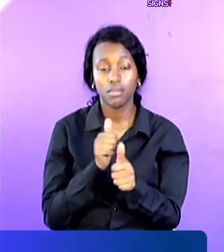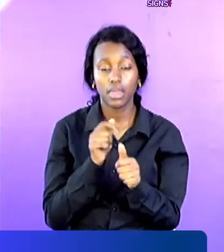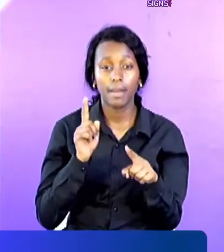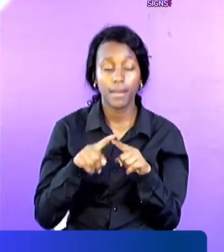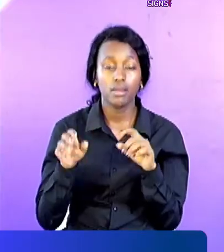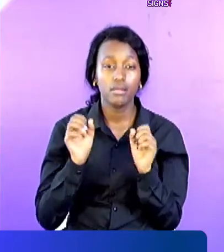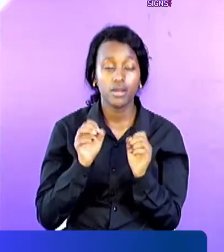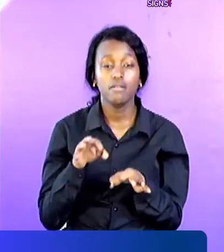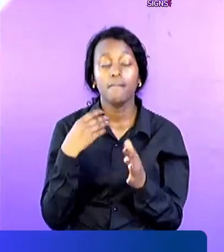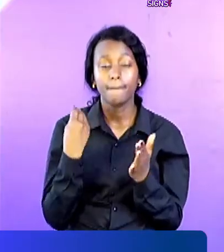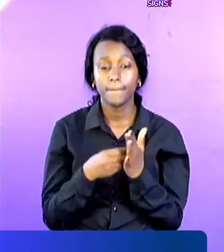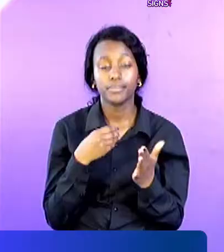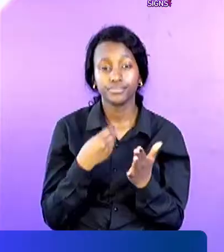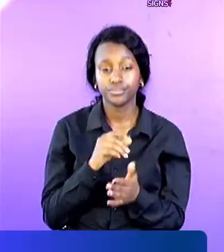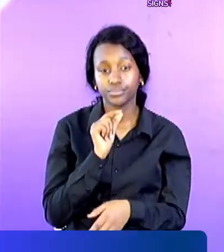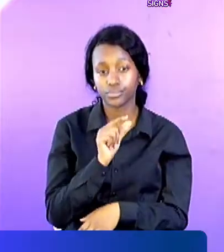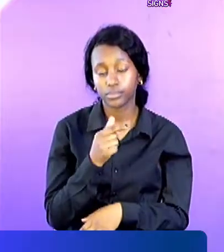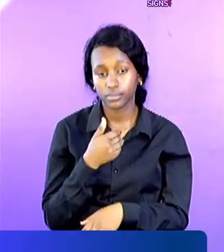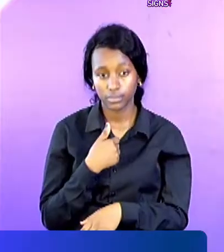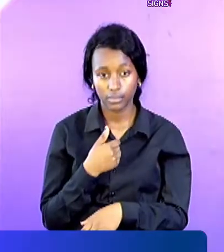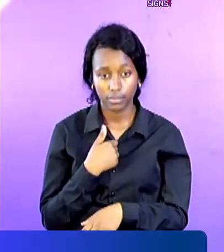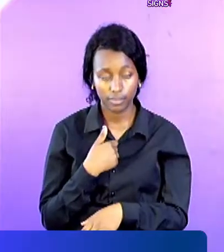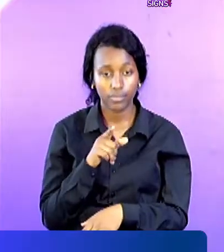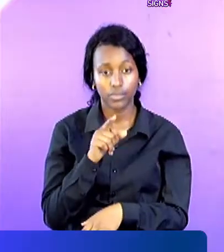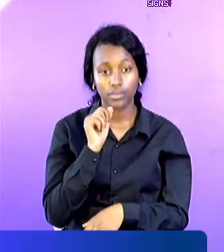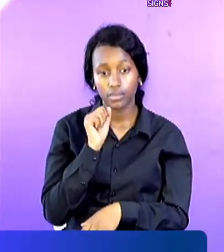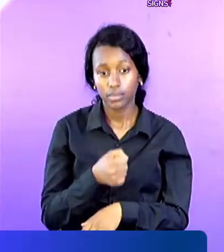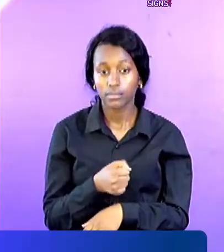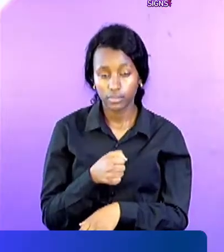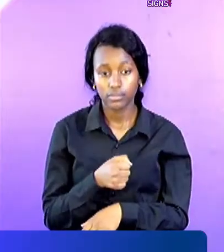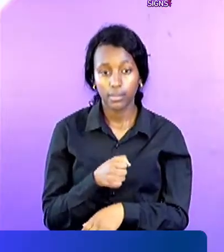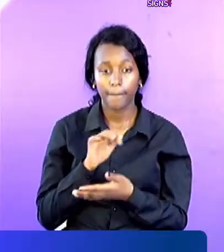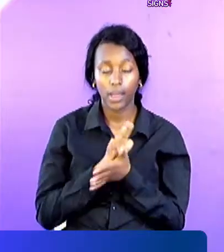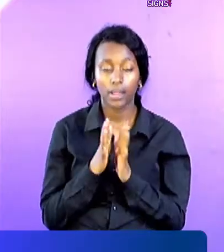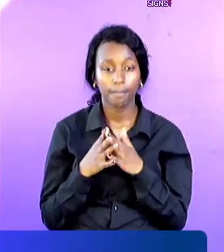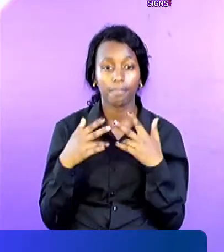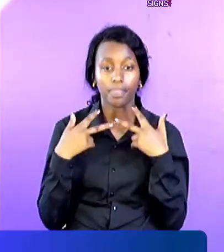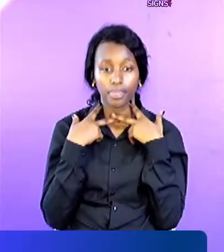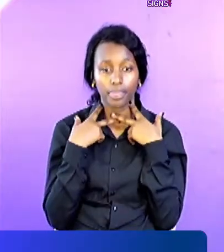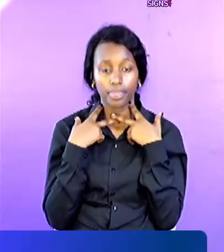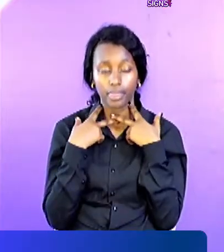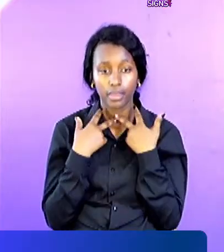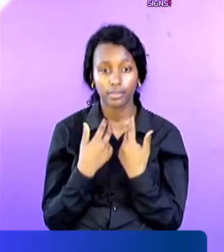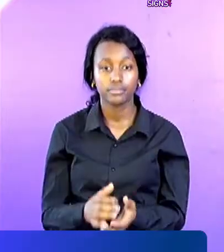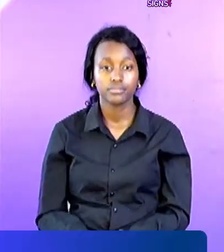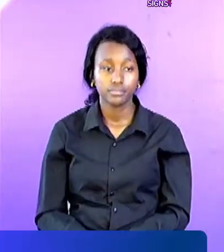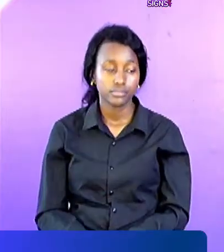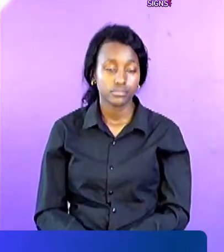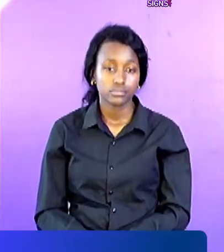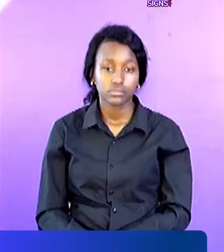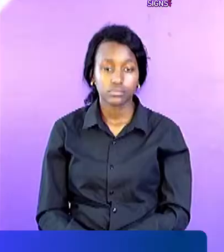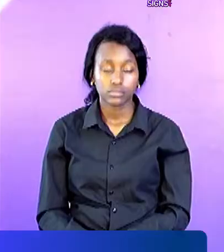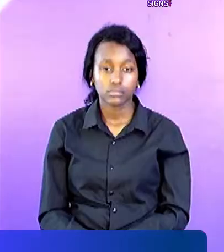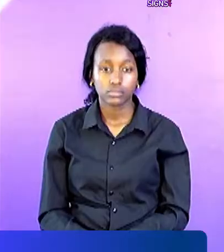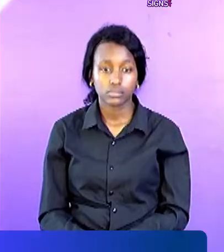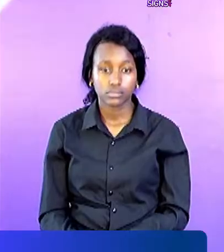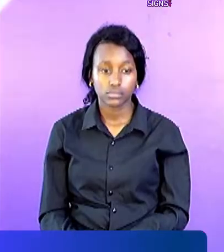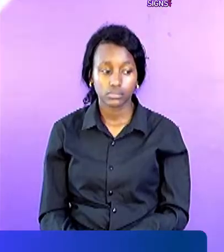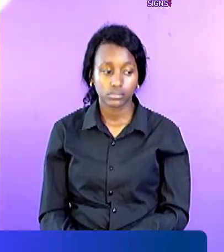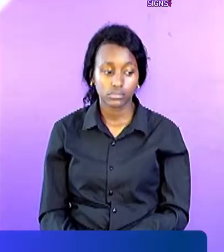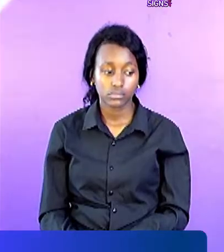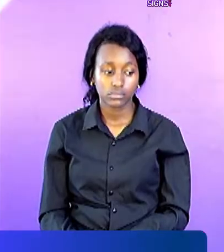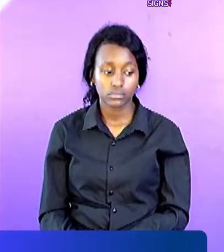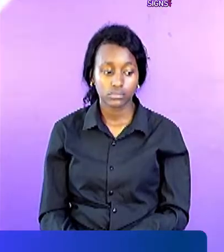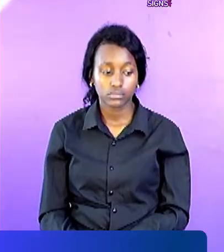go into a bond fund. However, there you are stuck in terms of what do you call it? The returns at the time they are